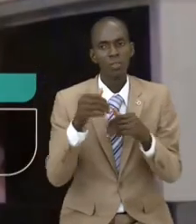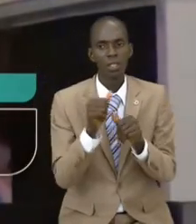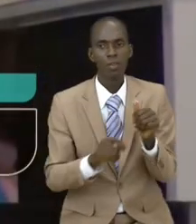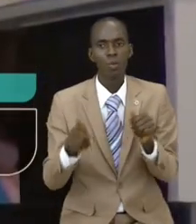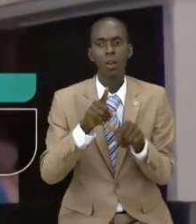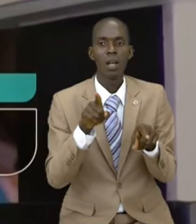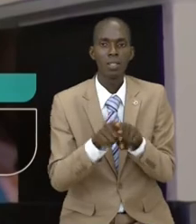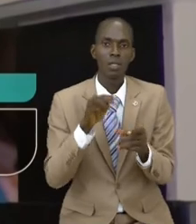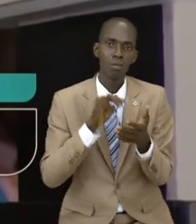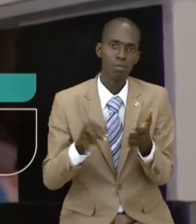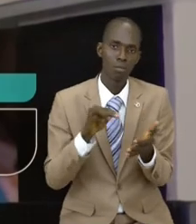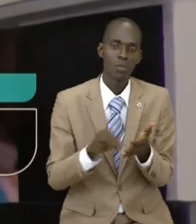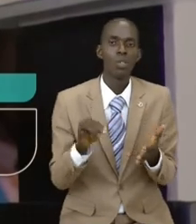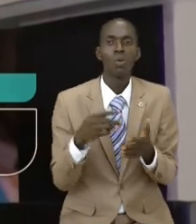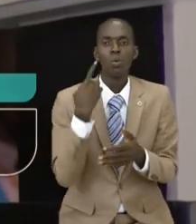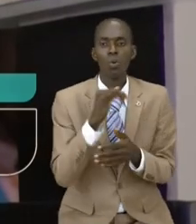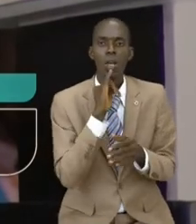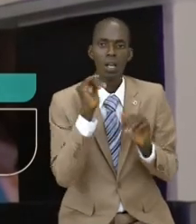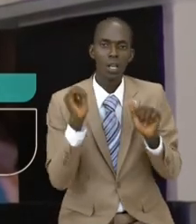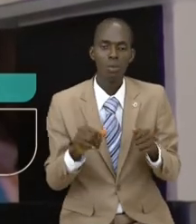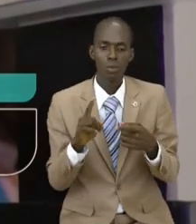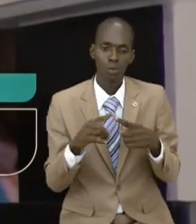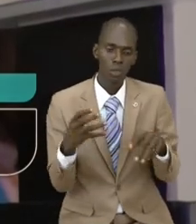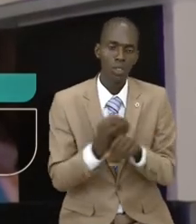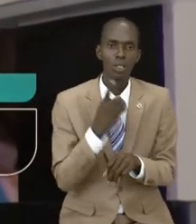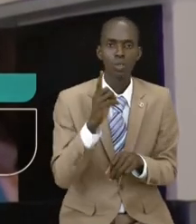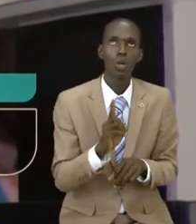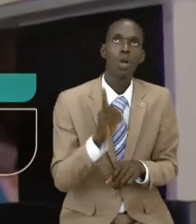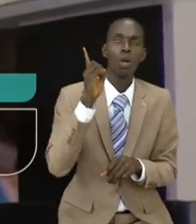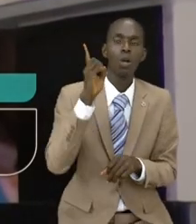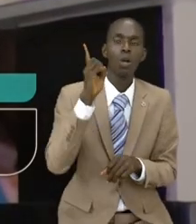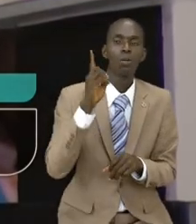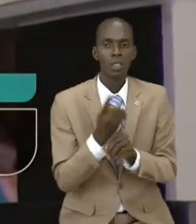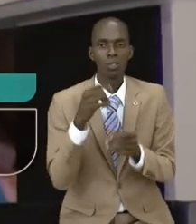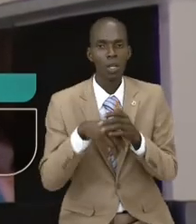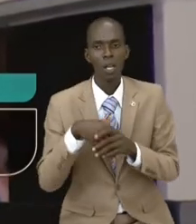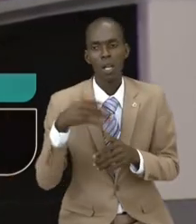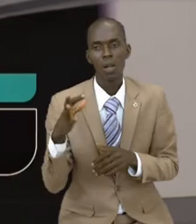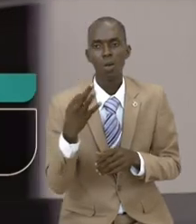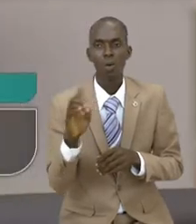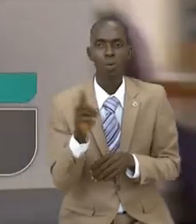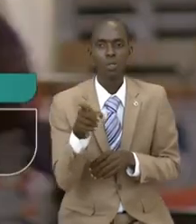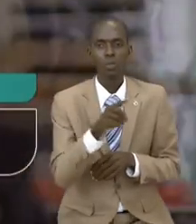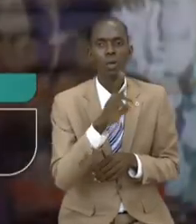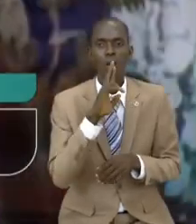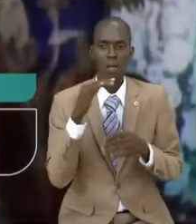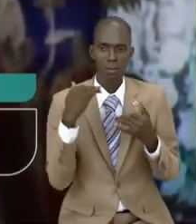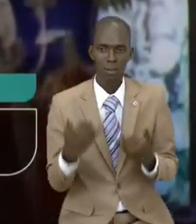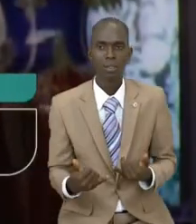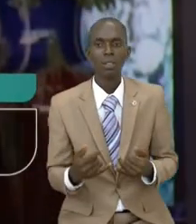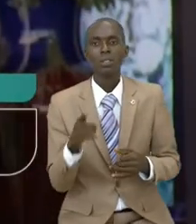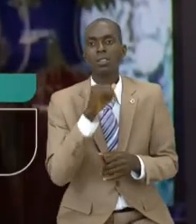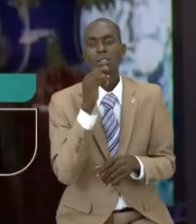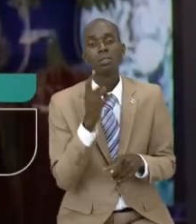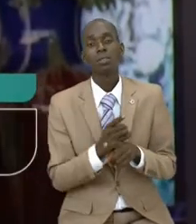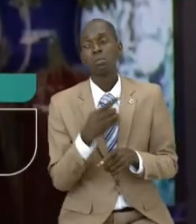millionaire who is able to get you up and get you out of where you are. You're not just saying,